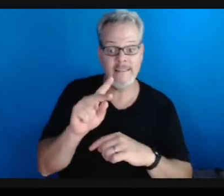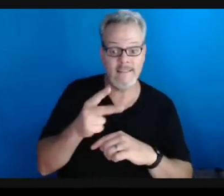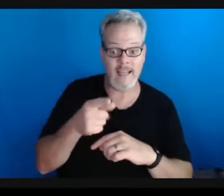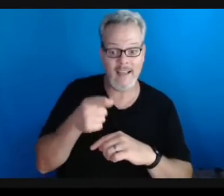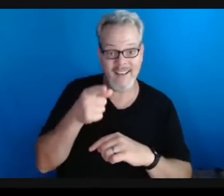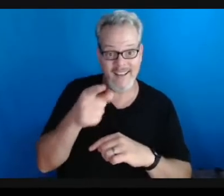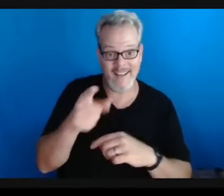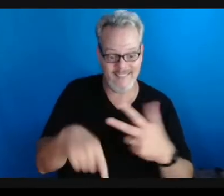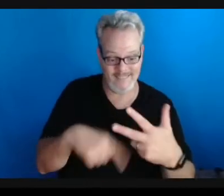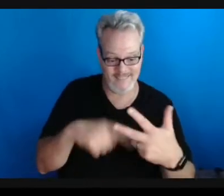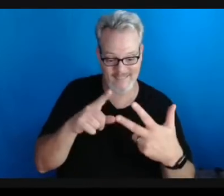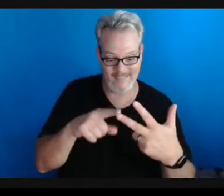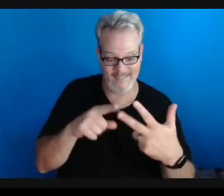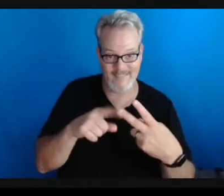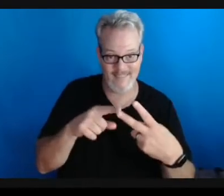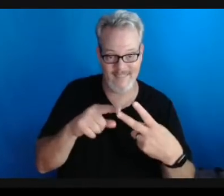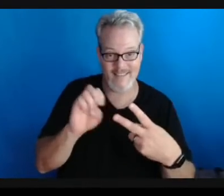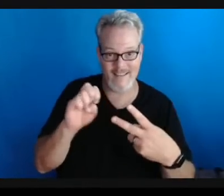episode 20 images.